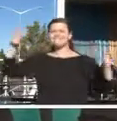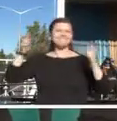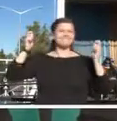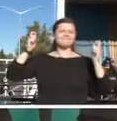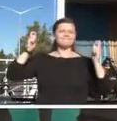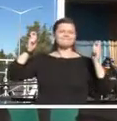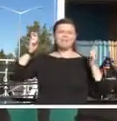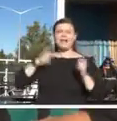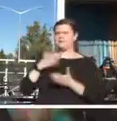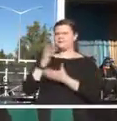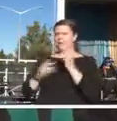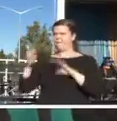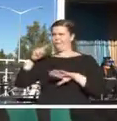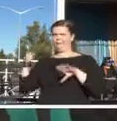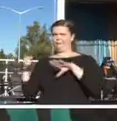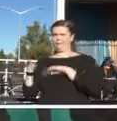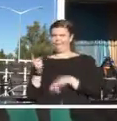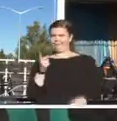some did sneak in.